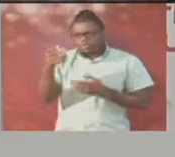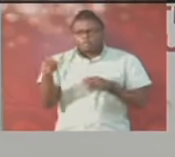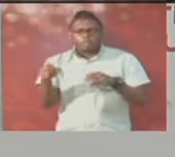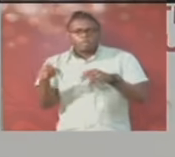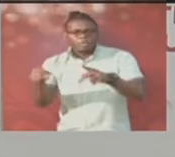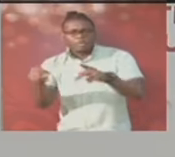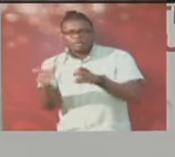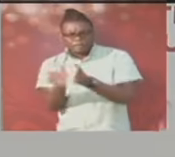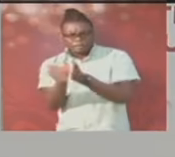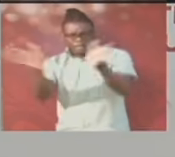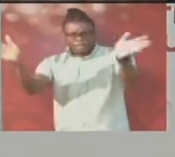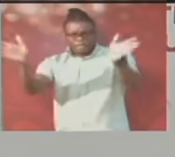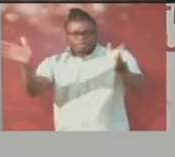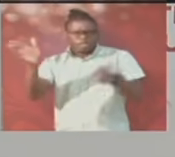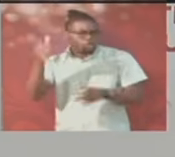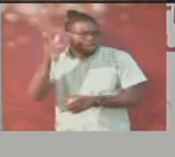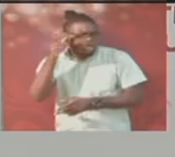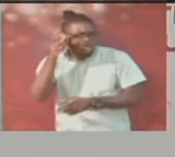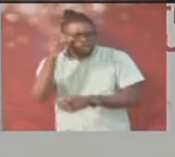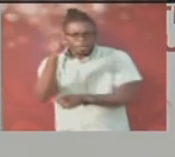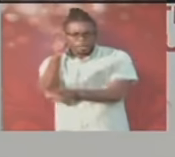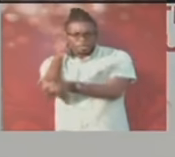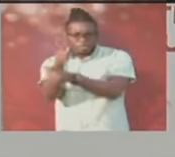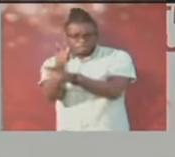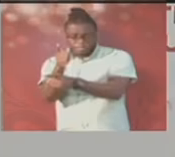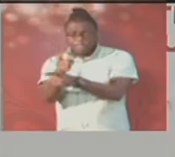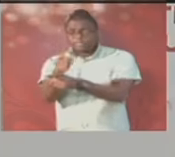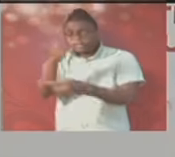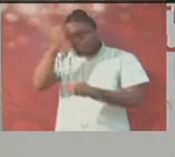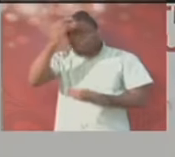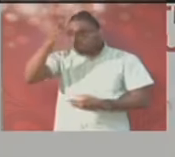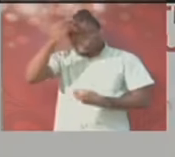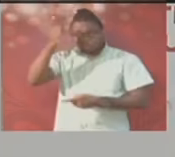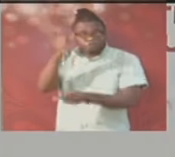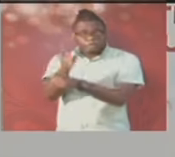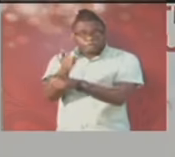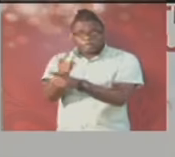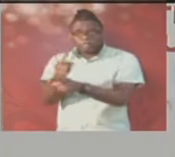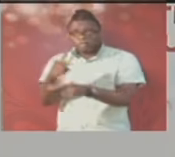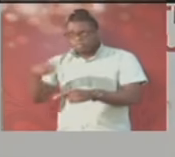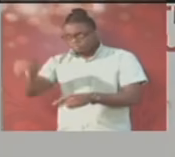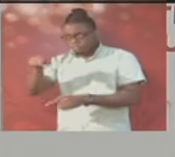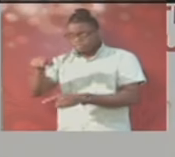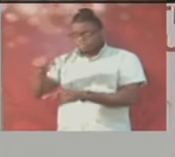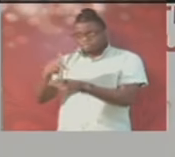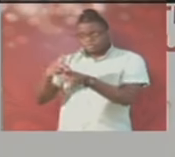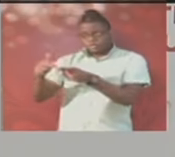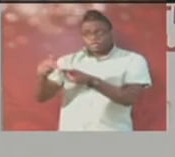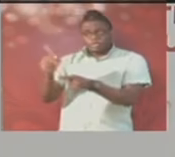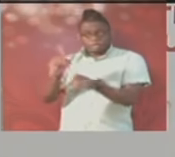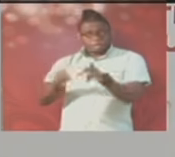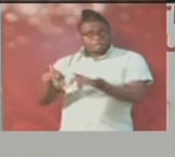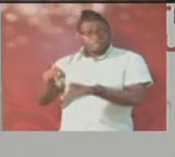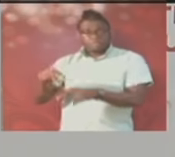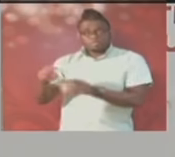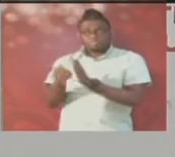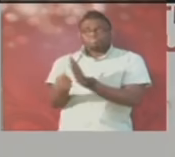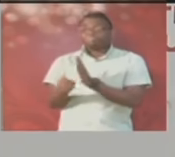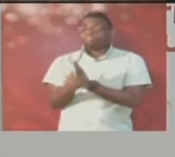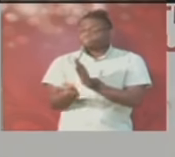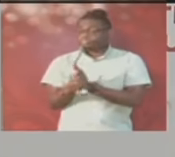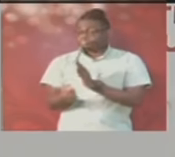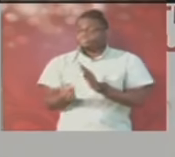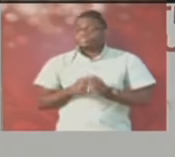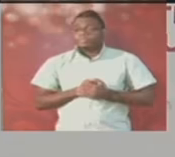to hear directly from the subject matter experts and medical practitioners on the front line of this fight. The Ministry